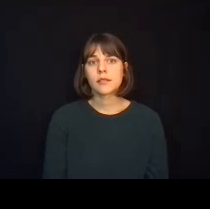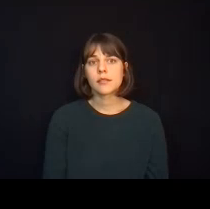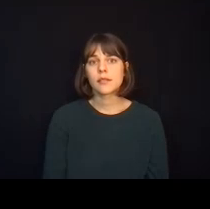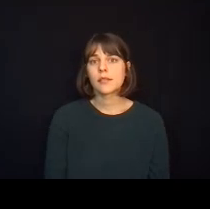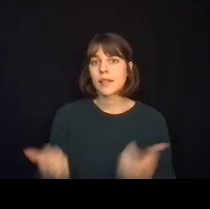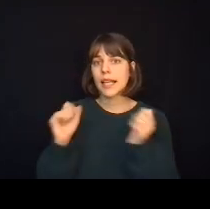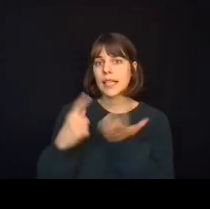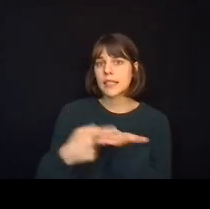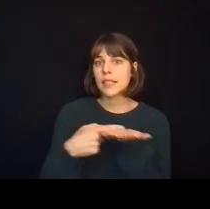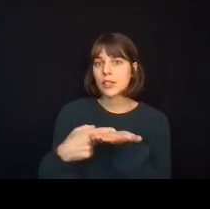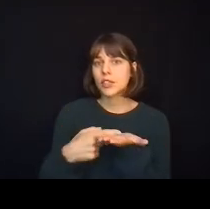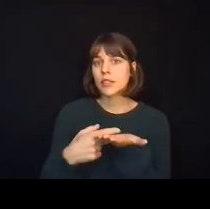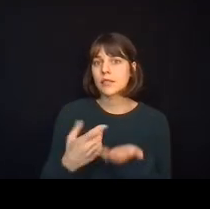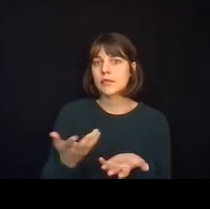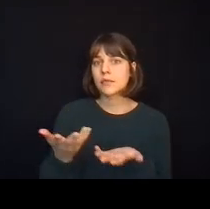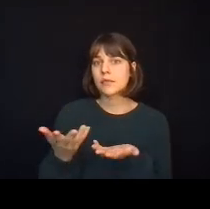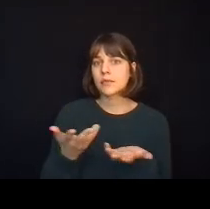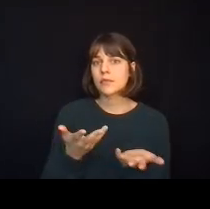Any discussion?